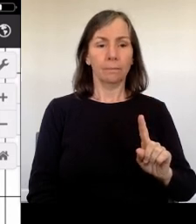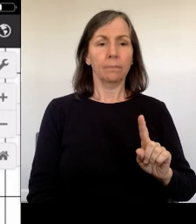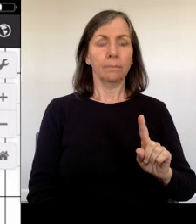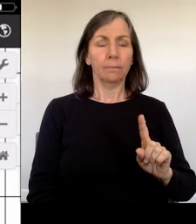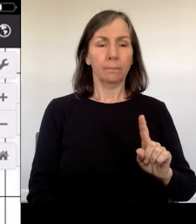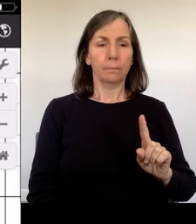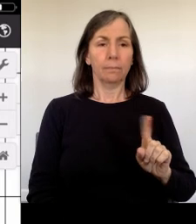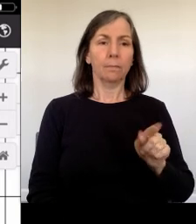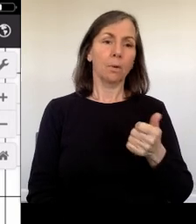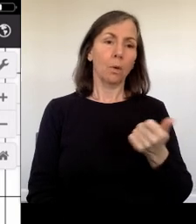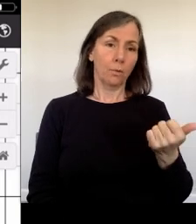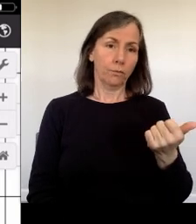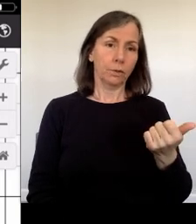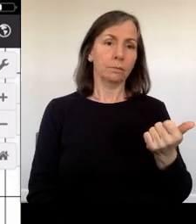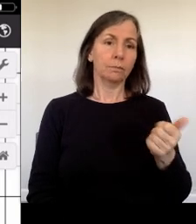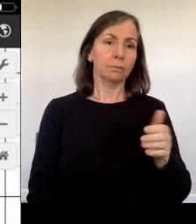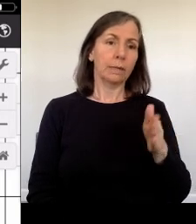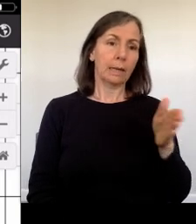over